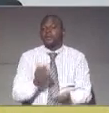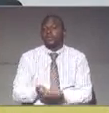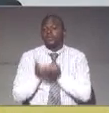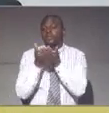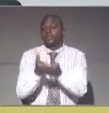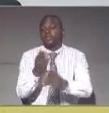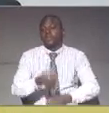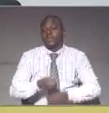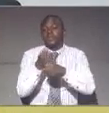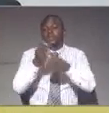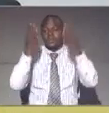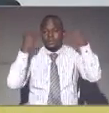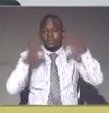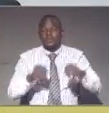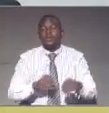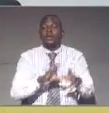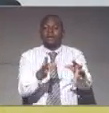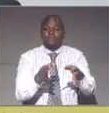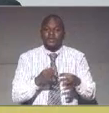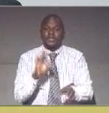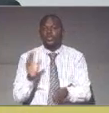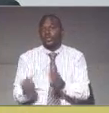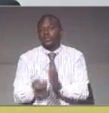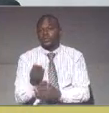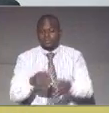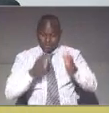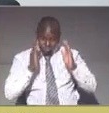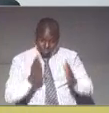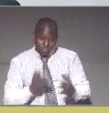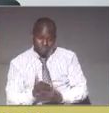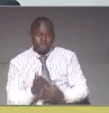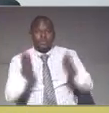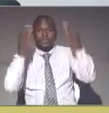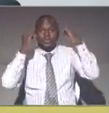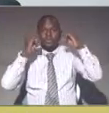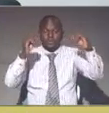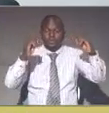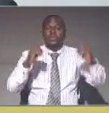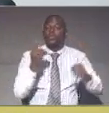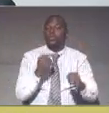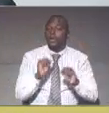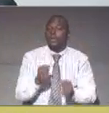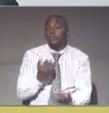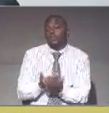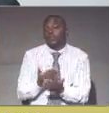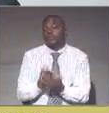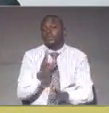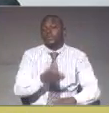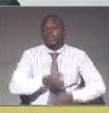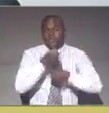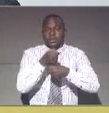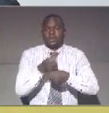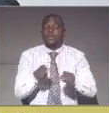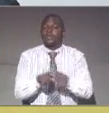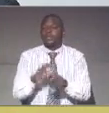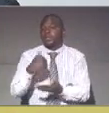president. It's called financial initiative. It rests with the president. It's only the president who can propose a budget. And